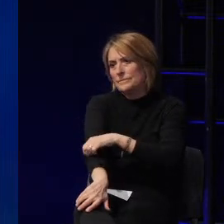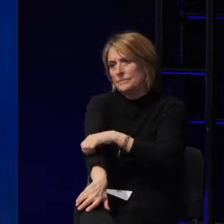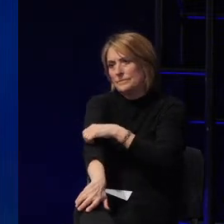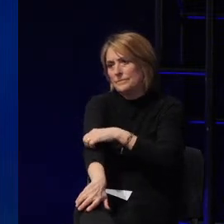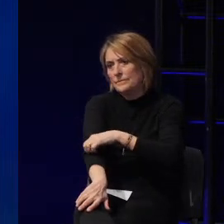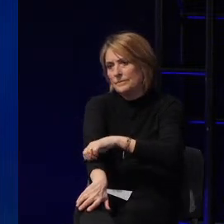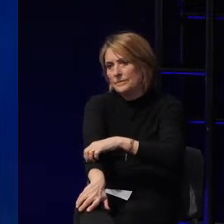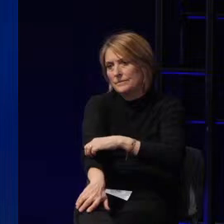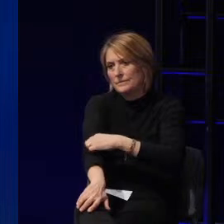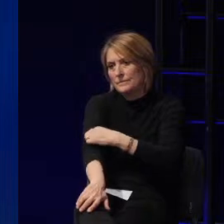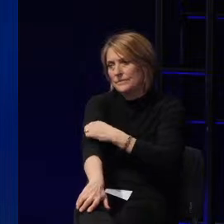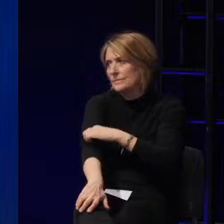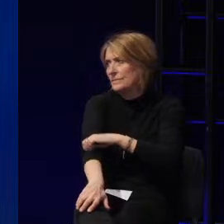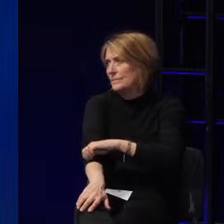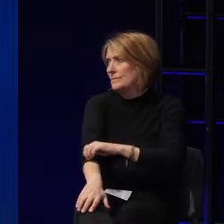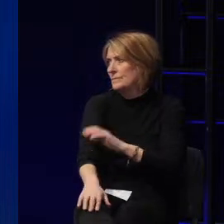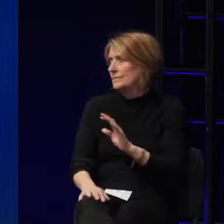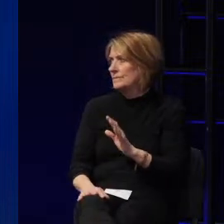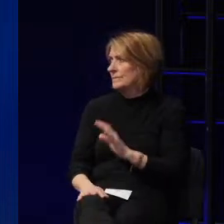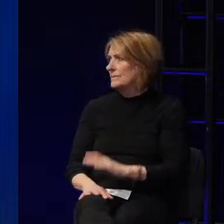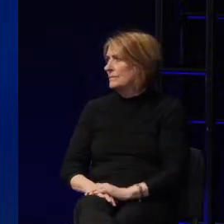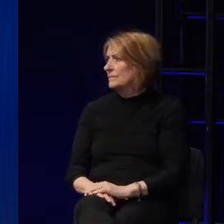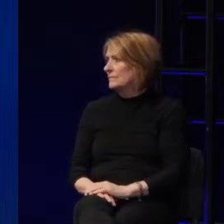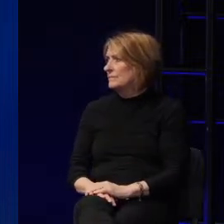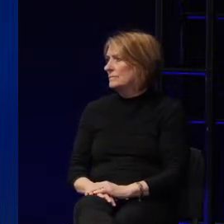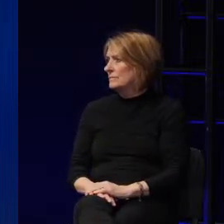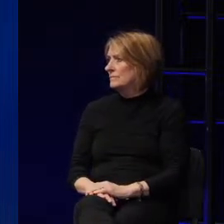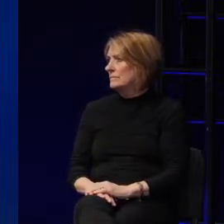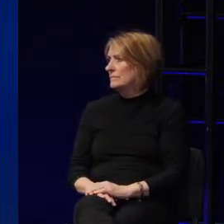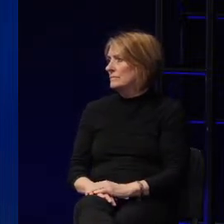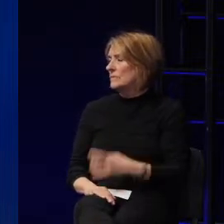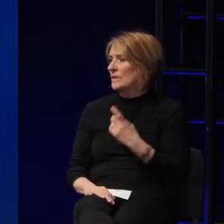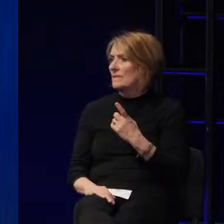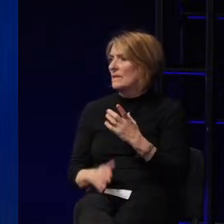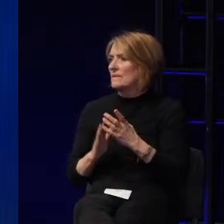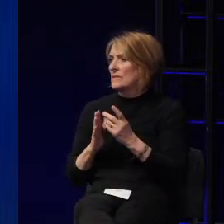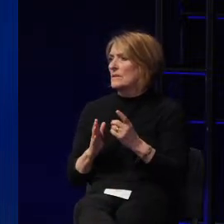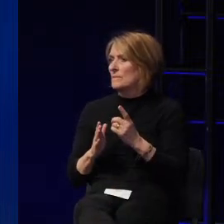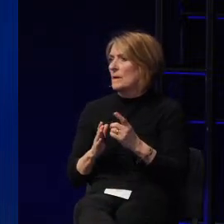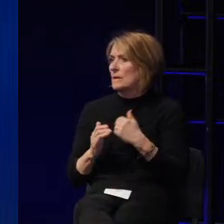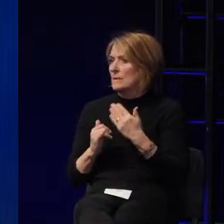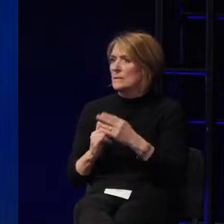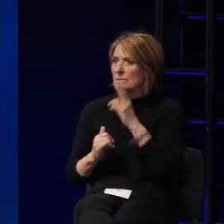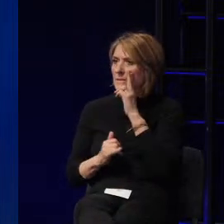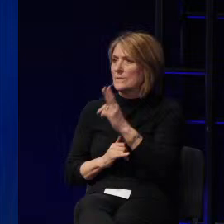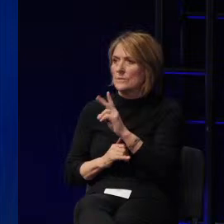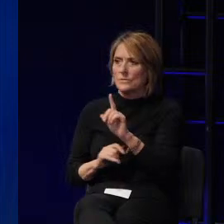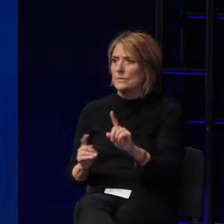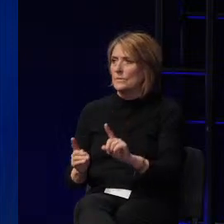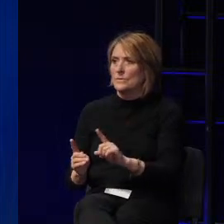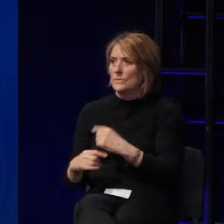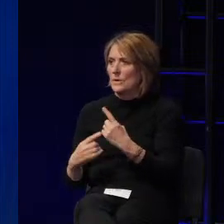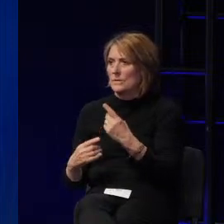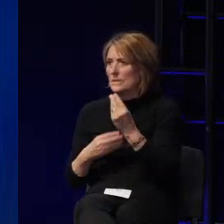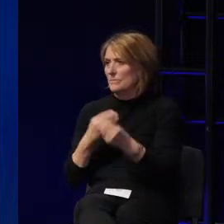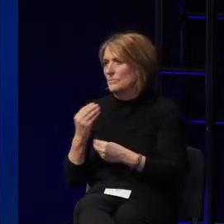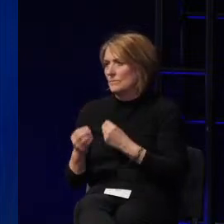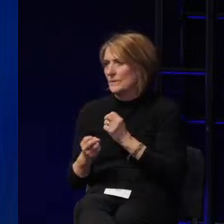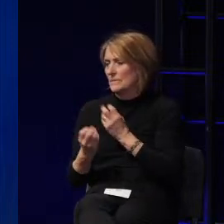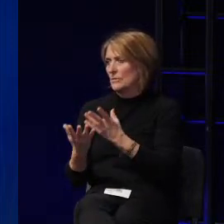I can't think of I can think of thousands of examples, but I can't, until you see it, you can't really express